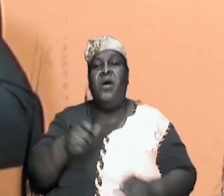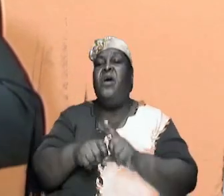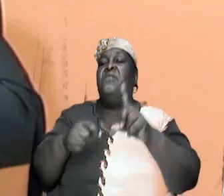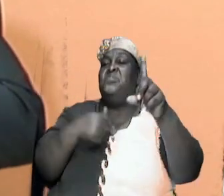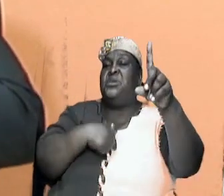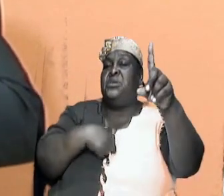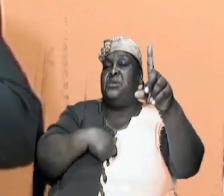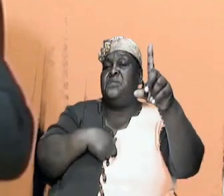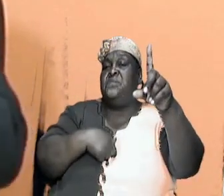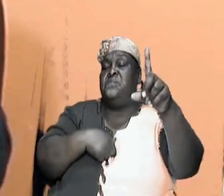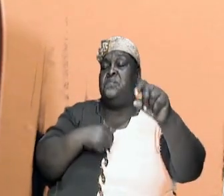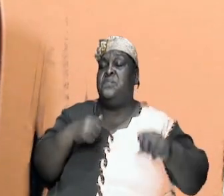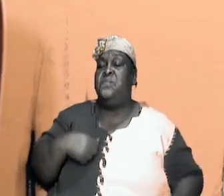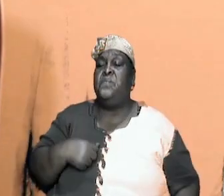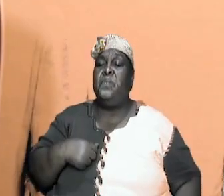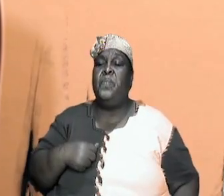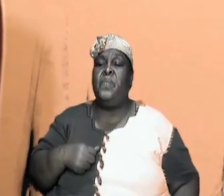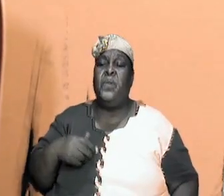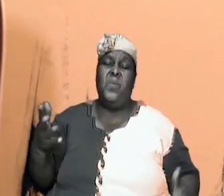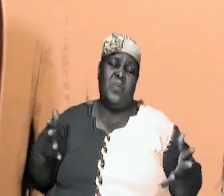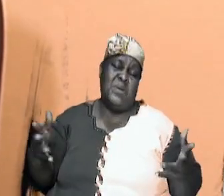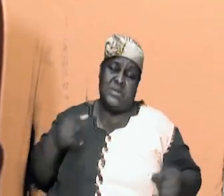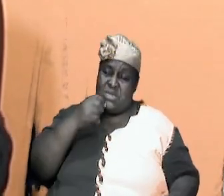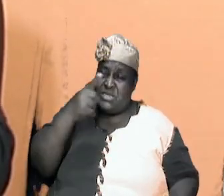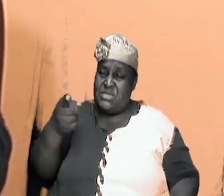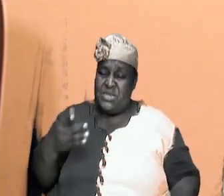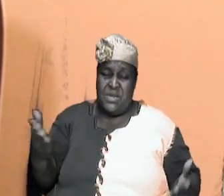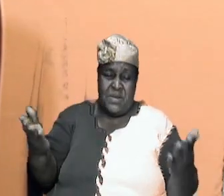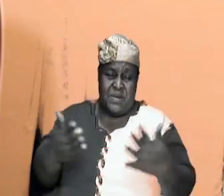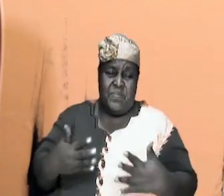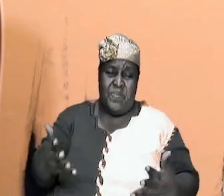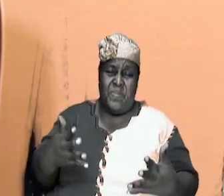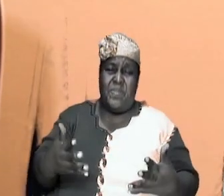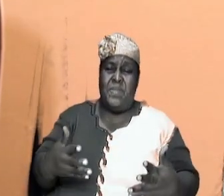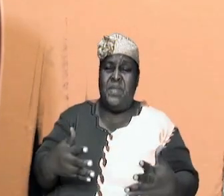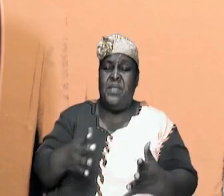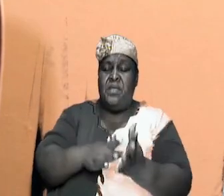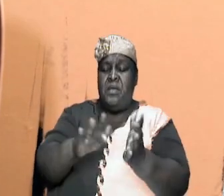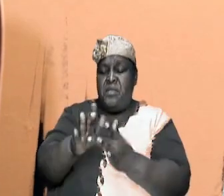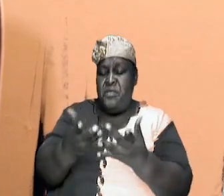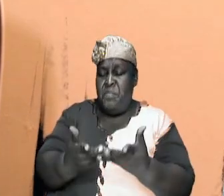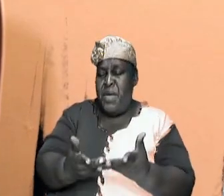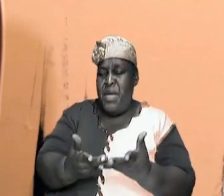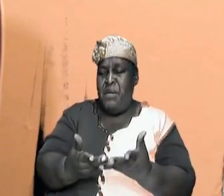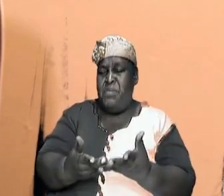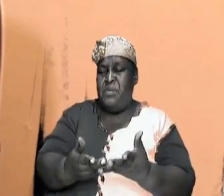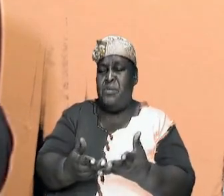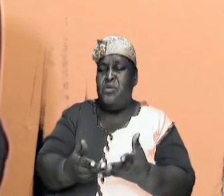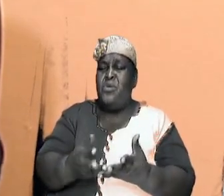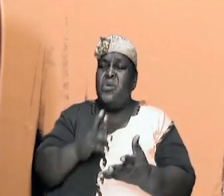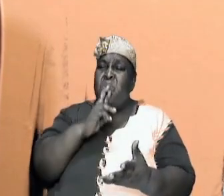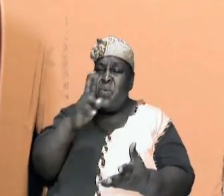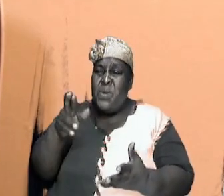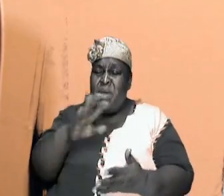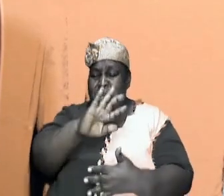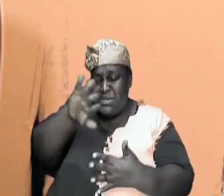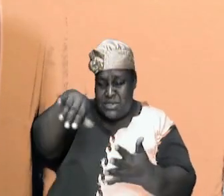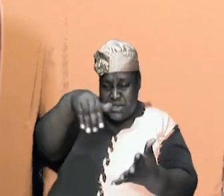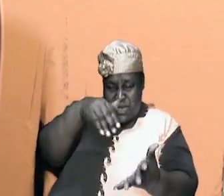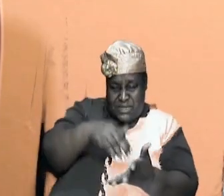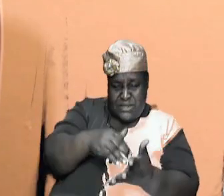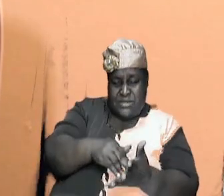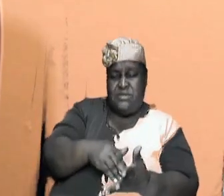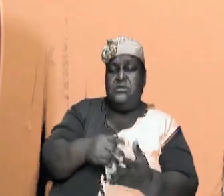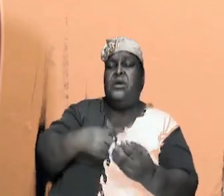me. And so what am I saying here? The entire Bible is really centered around